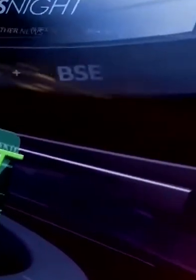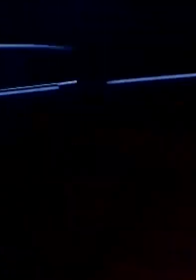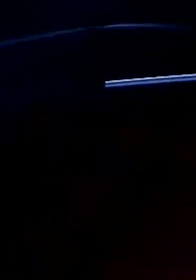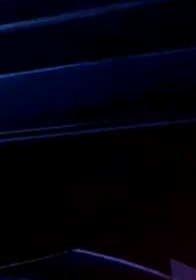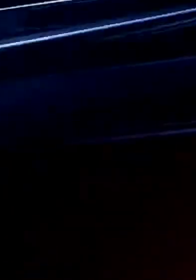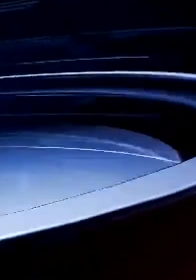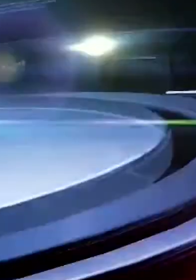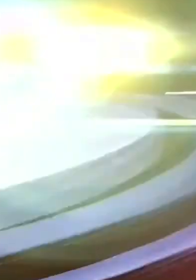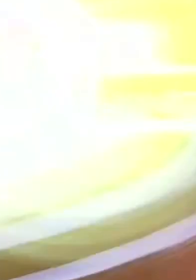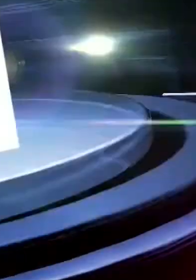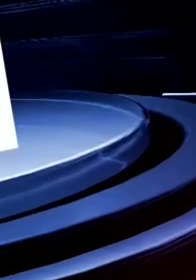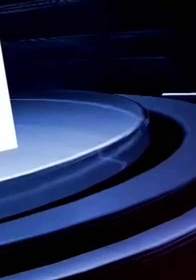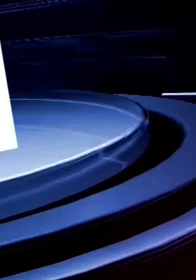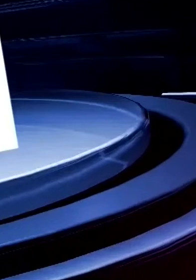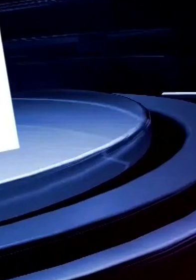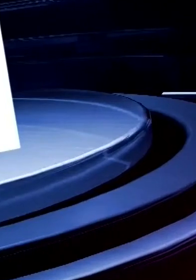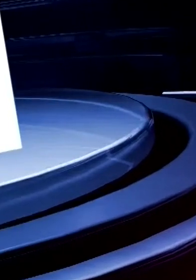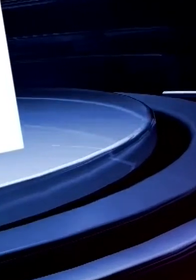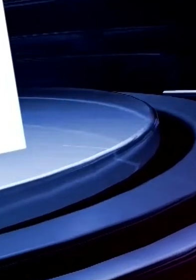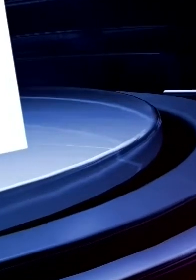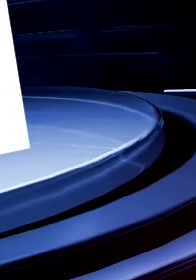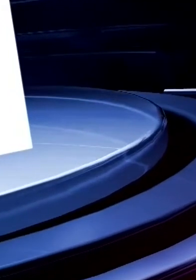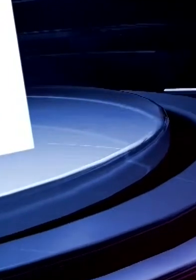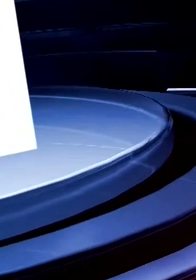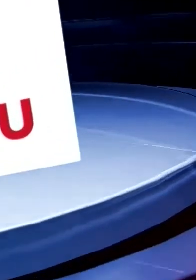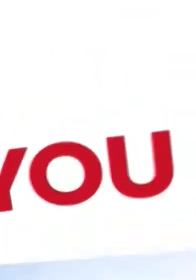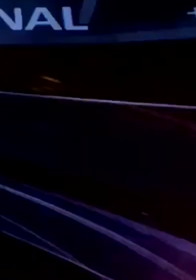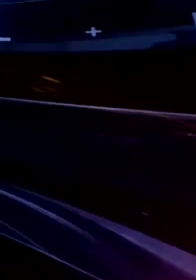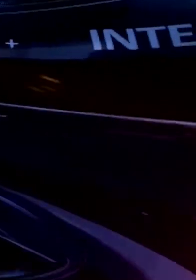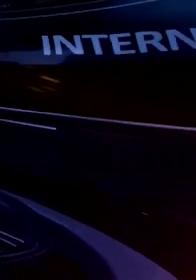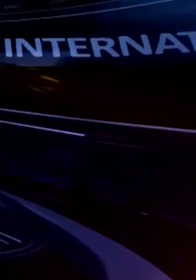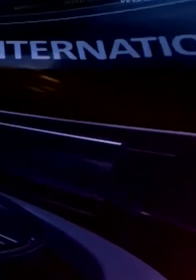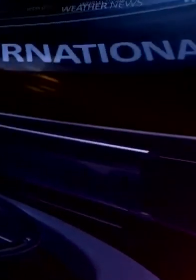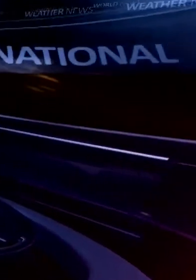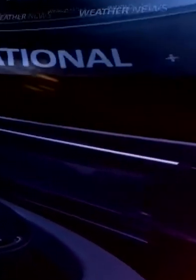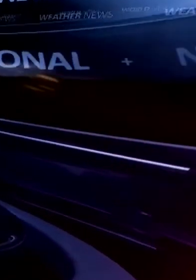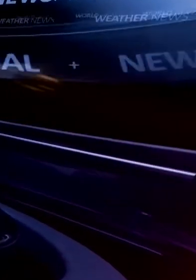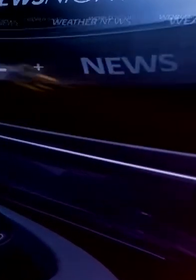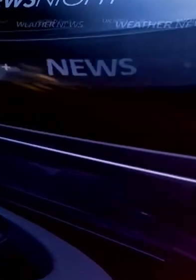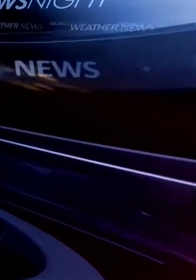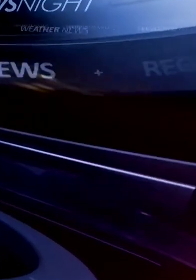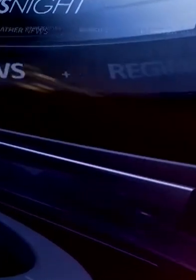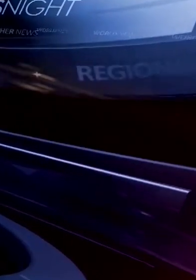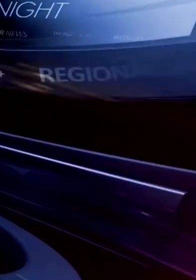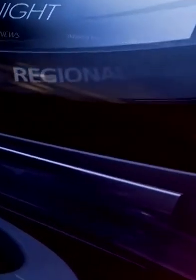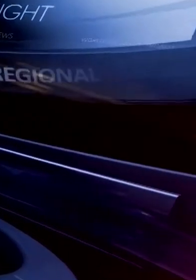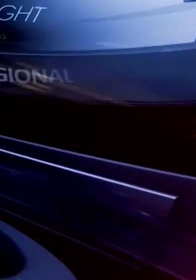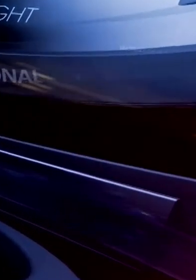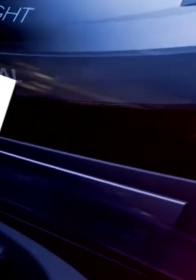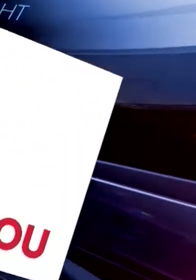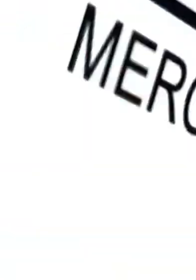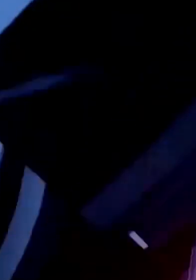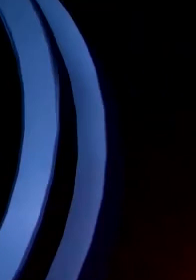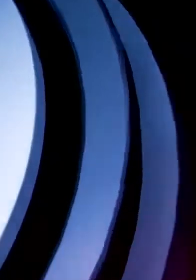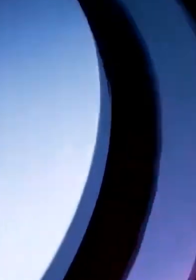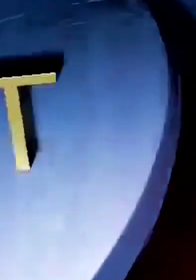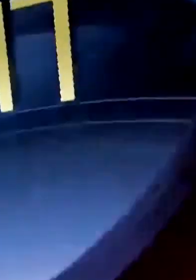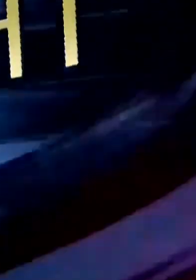Tonight's business report is brought to you by Ansa Merchant Bank. Our greatest asset is you.